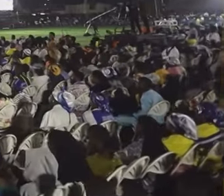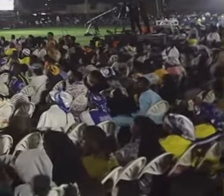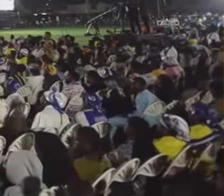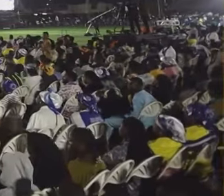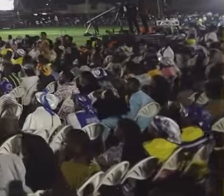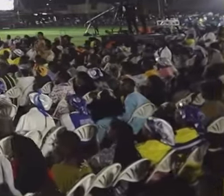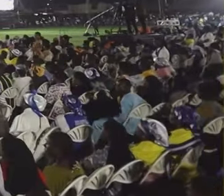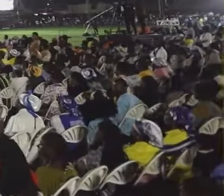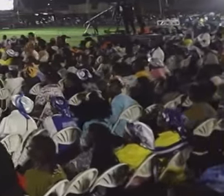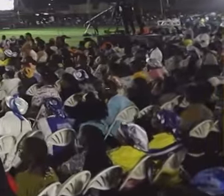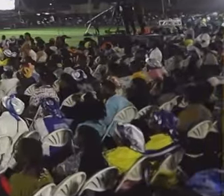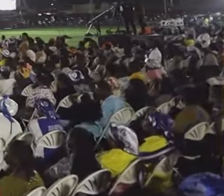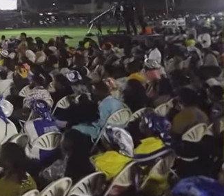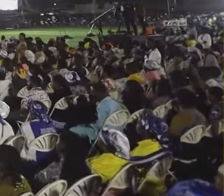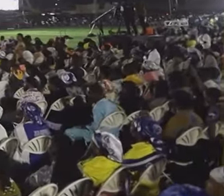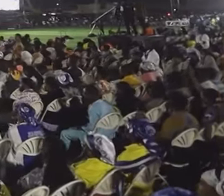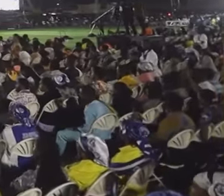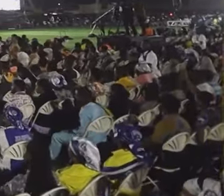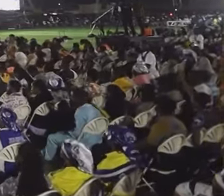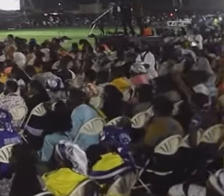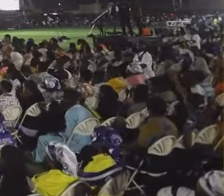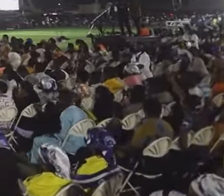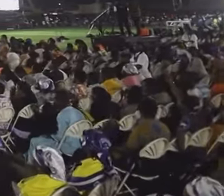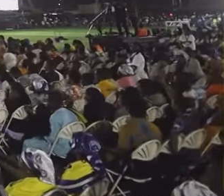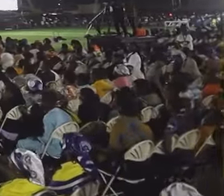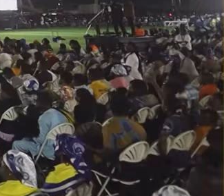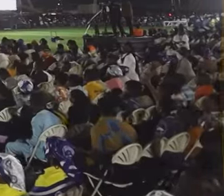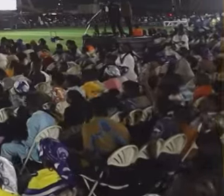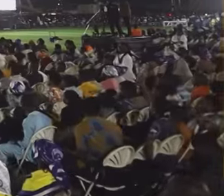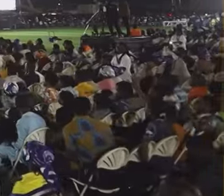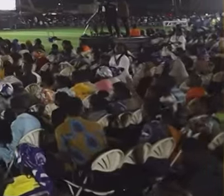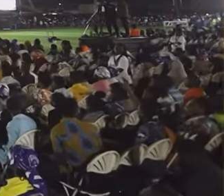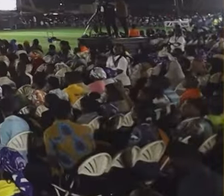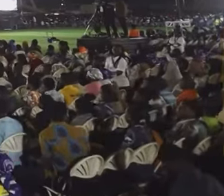Because God loves. Because God loves.